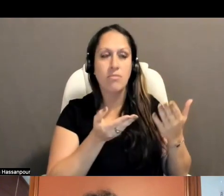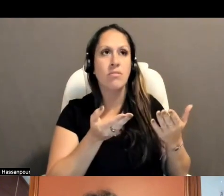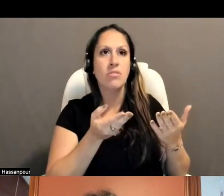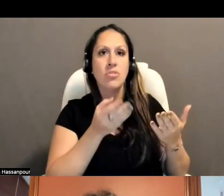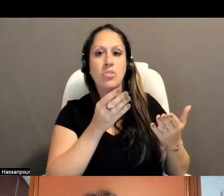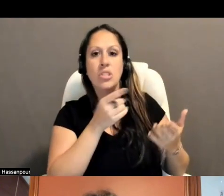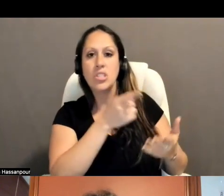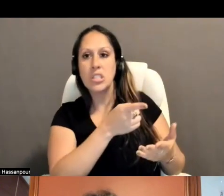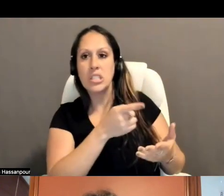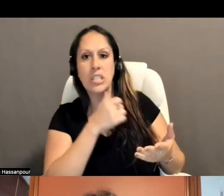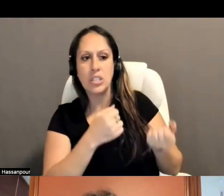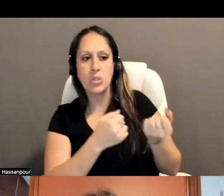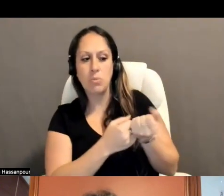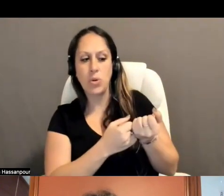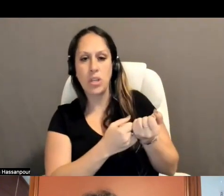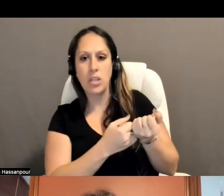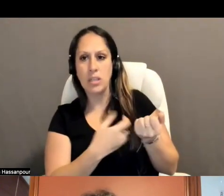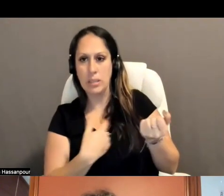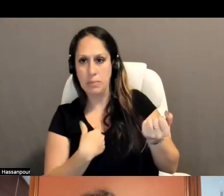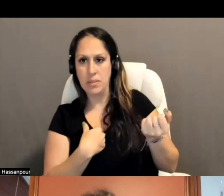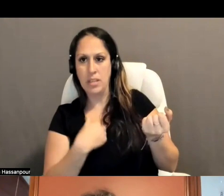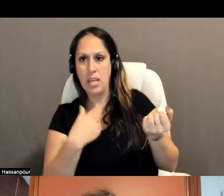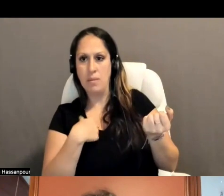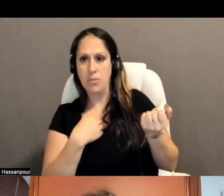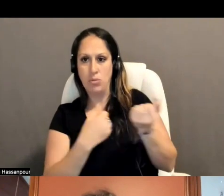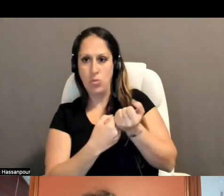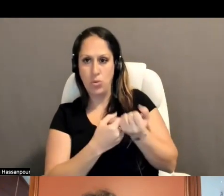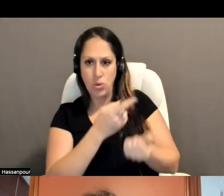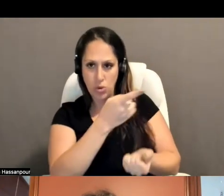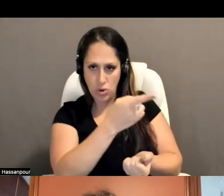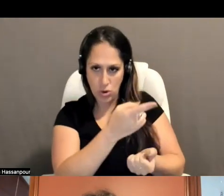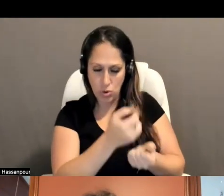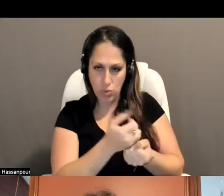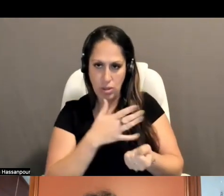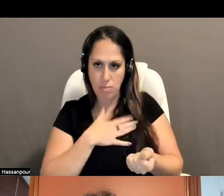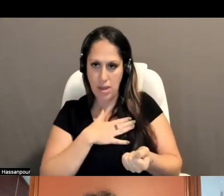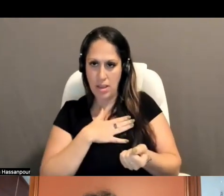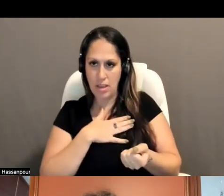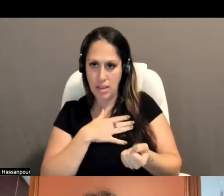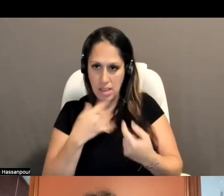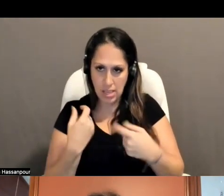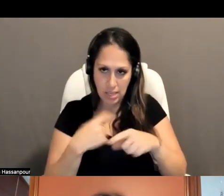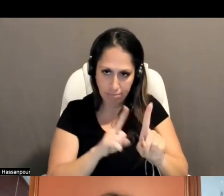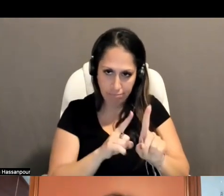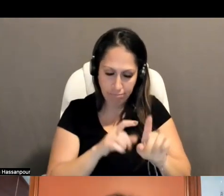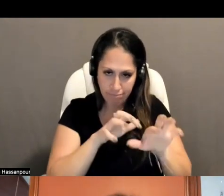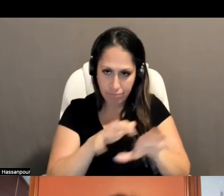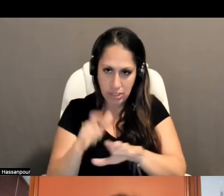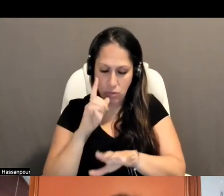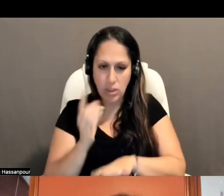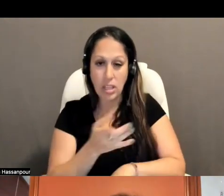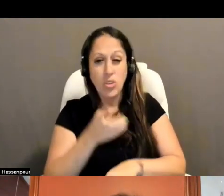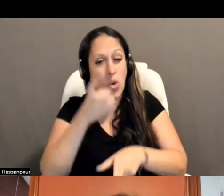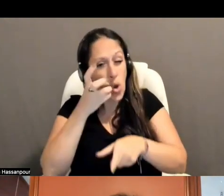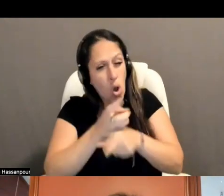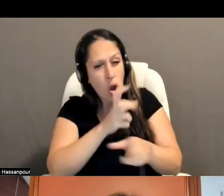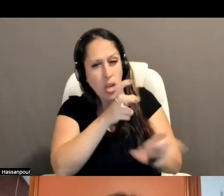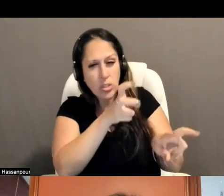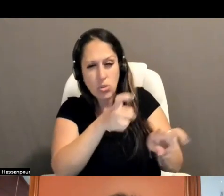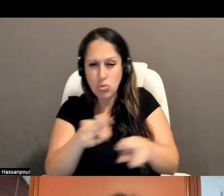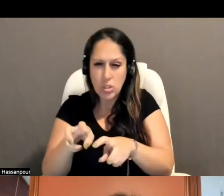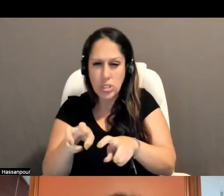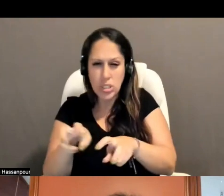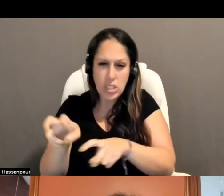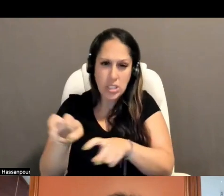she's not supporting you. You are supporting her with your accompaniment. Yeah. Was that a hard transition for